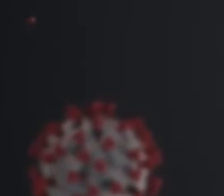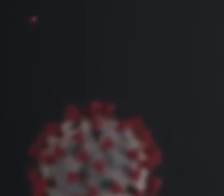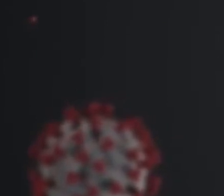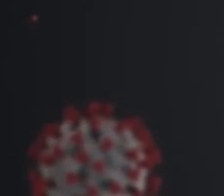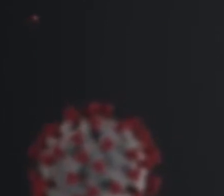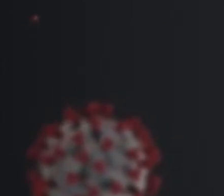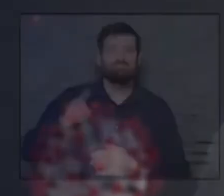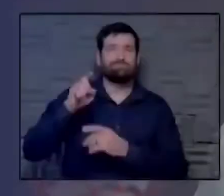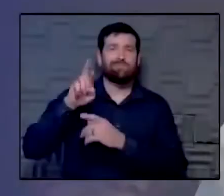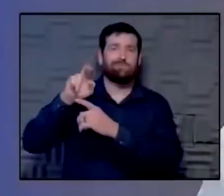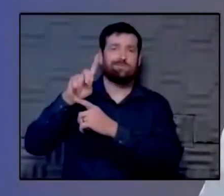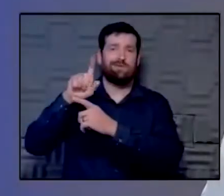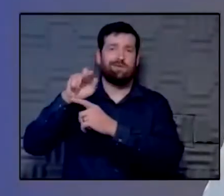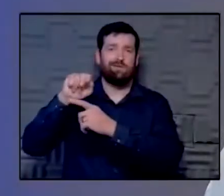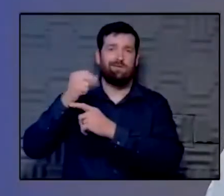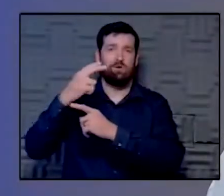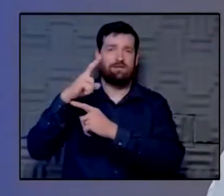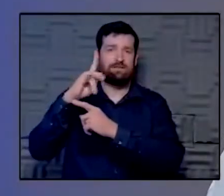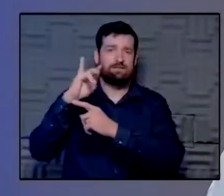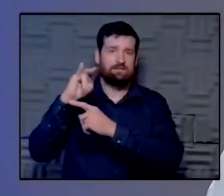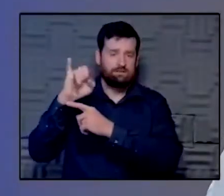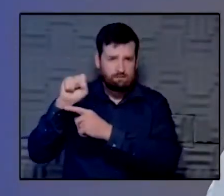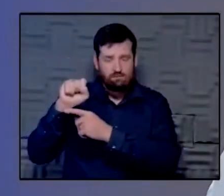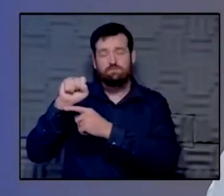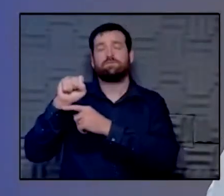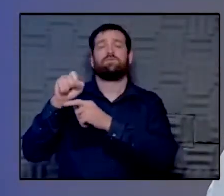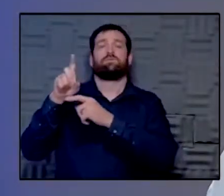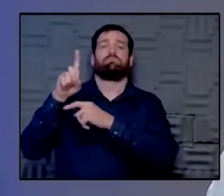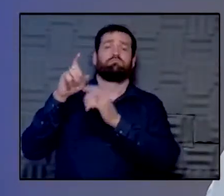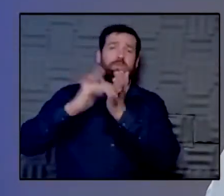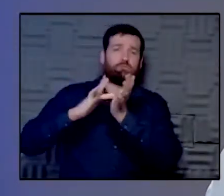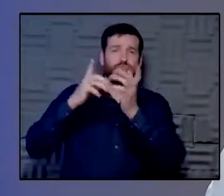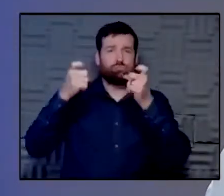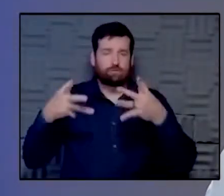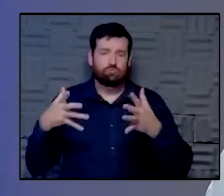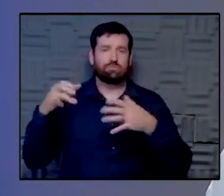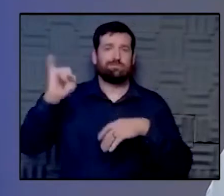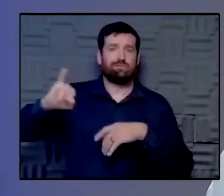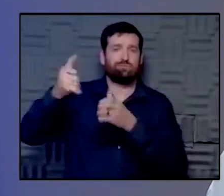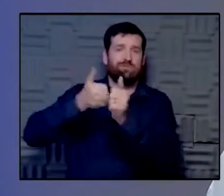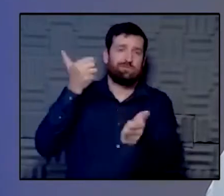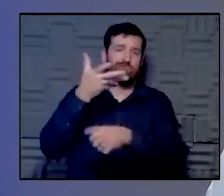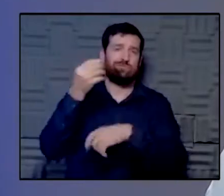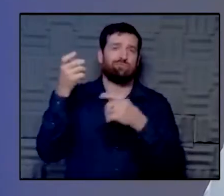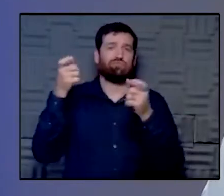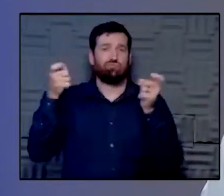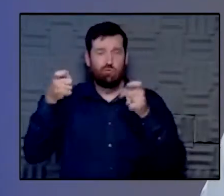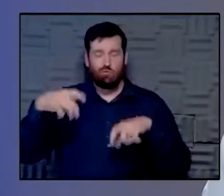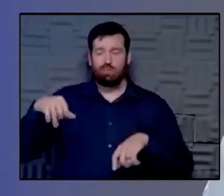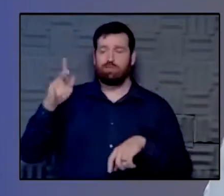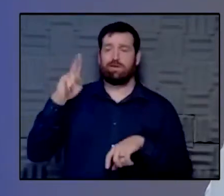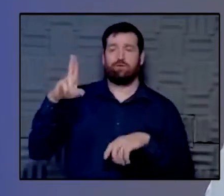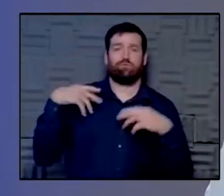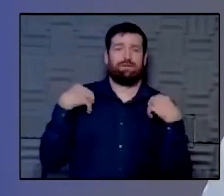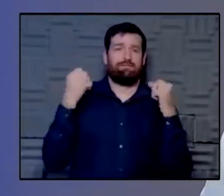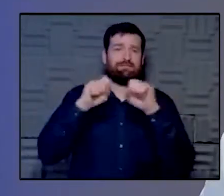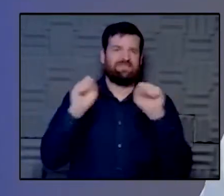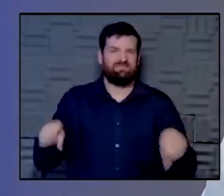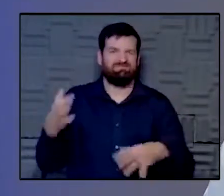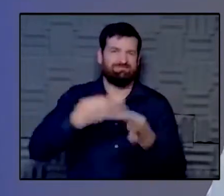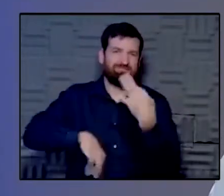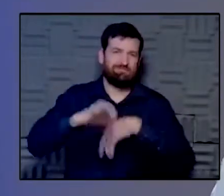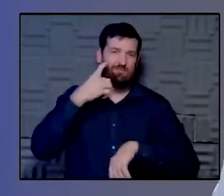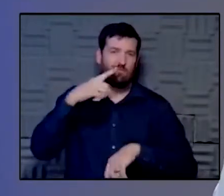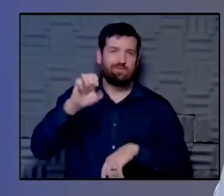Good morning, and I'm Dr. Dana Hawkinson, Medical Director of Infection Prevention and Control here at the University of Kansas Health System, and I'm in for Dr. Steve Stites